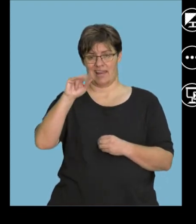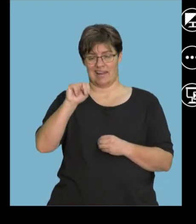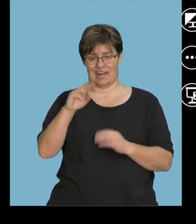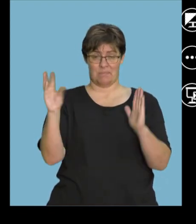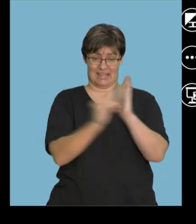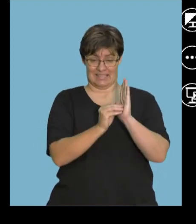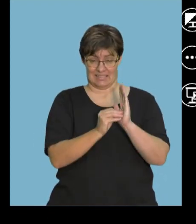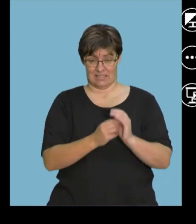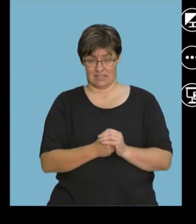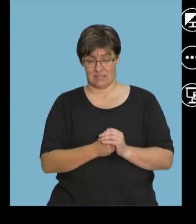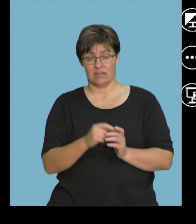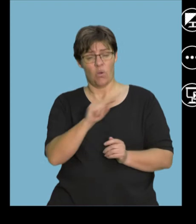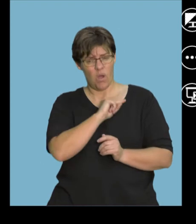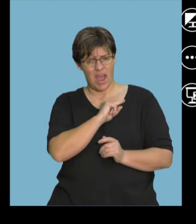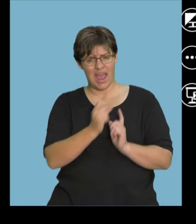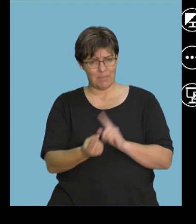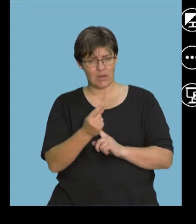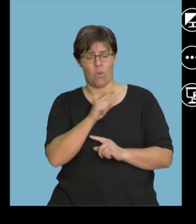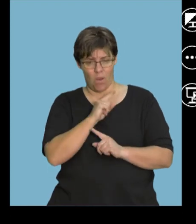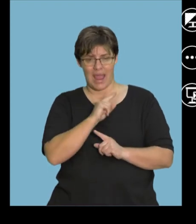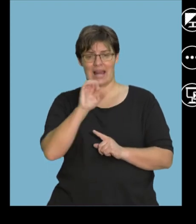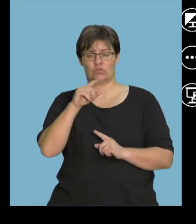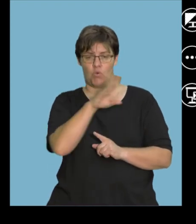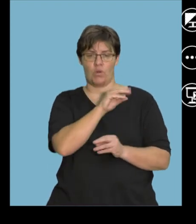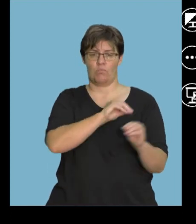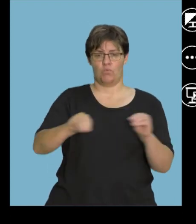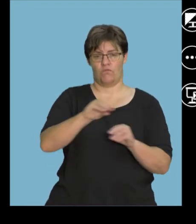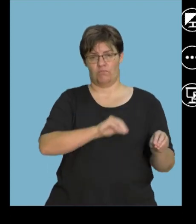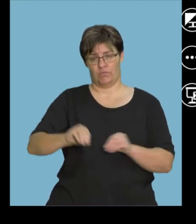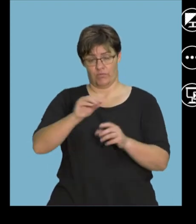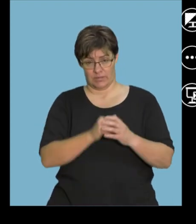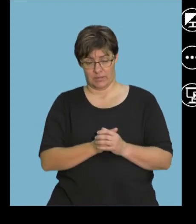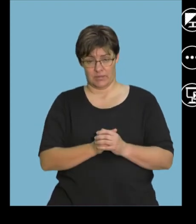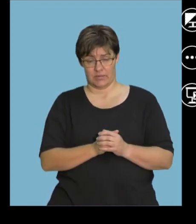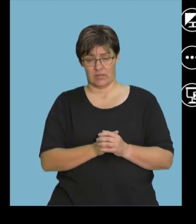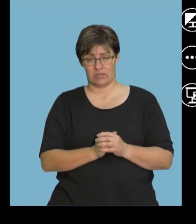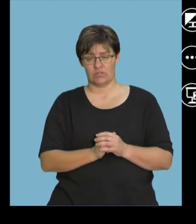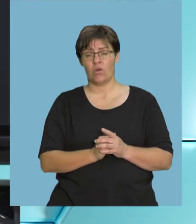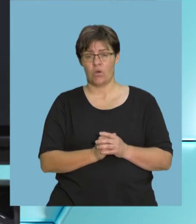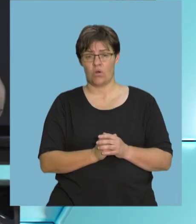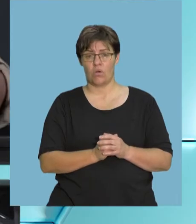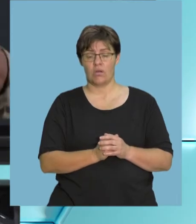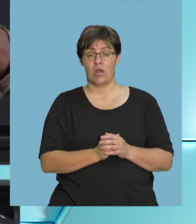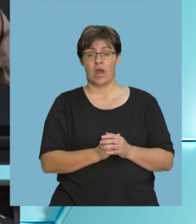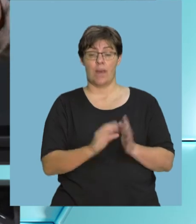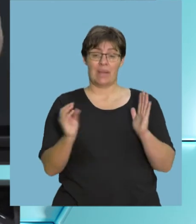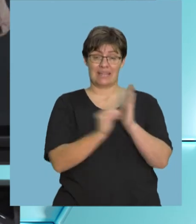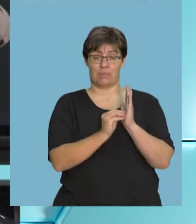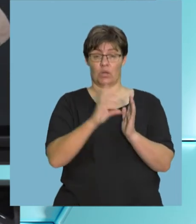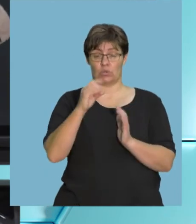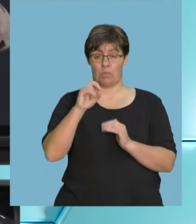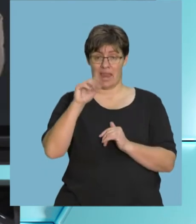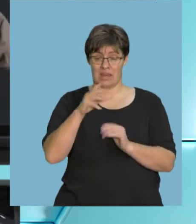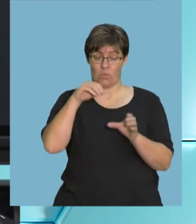the magnetic domain is a result of moving electrons, okay? So the occurrence of a magnetic